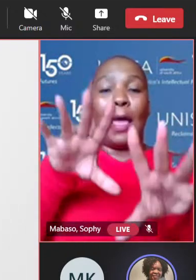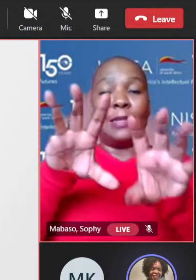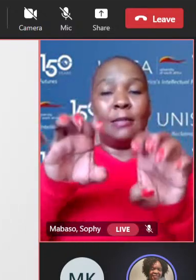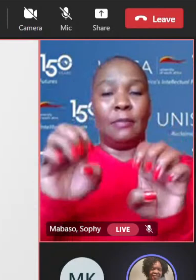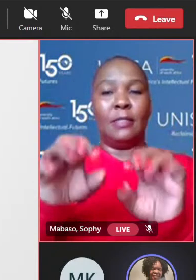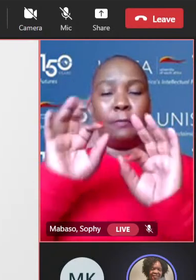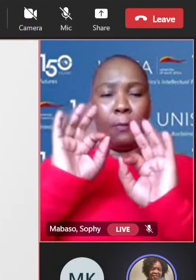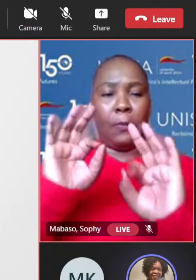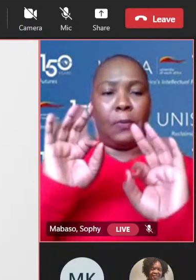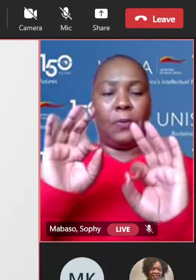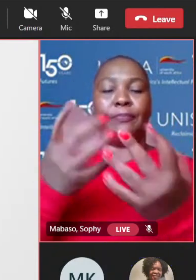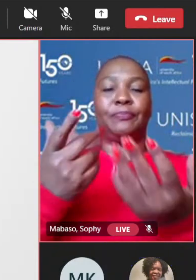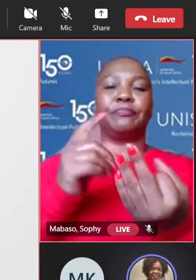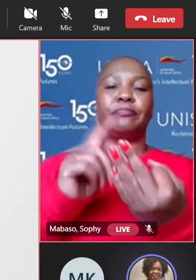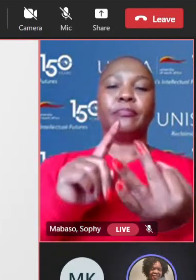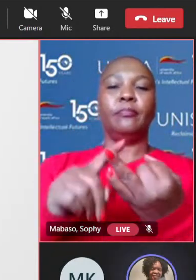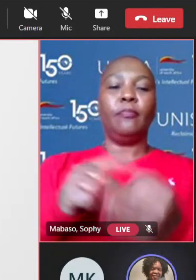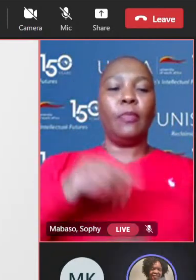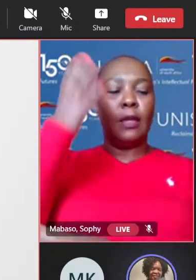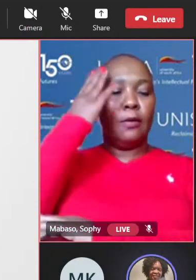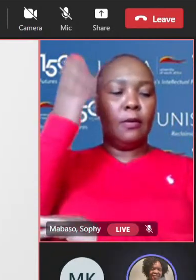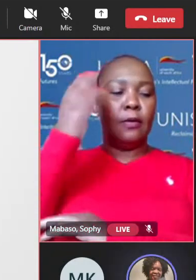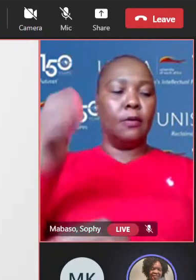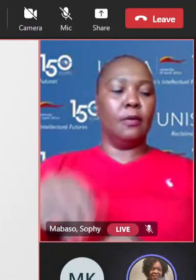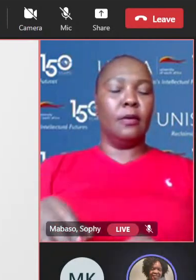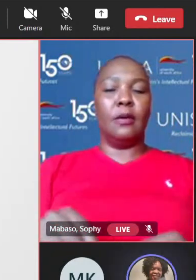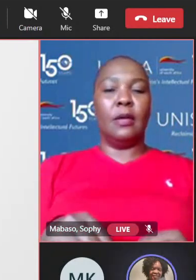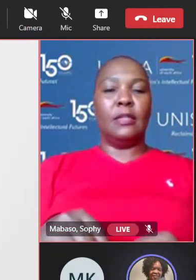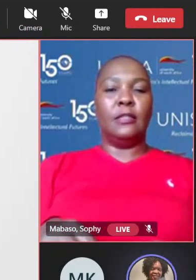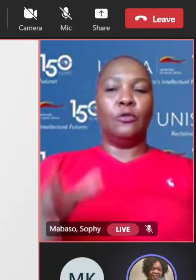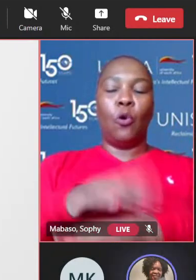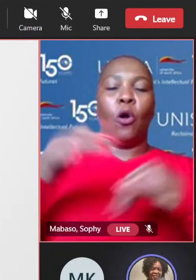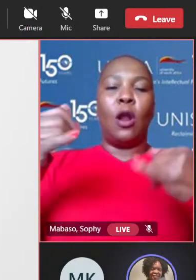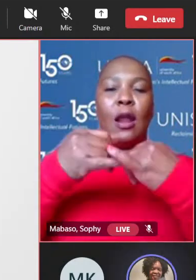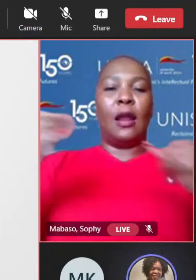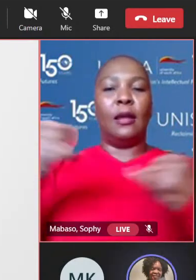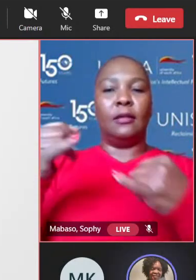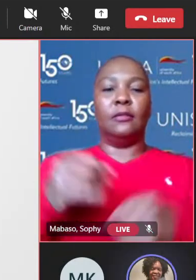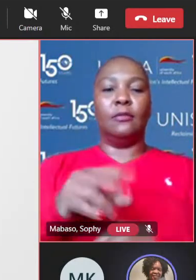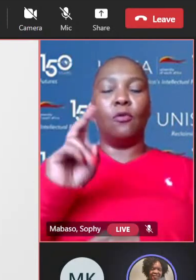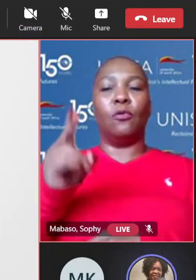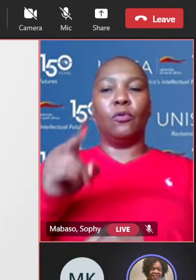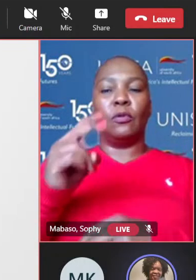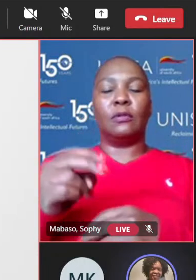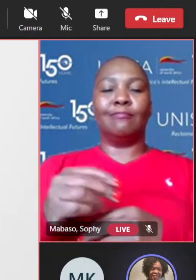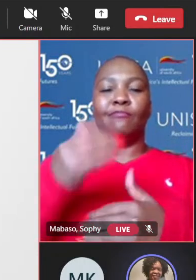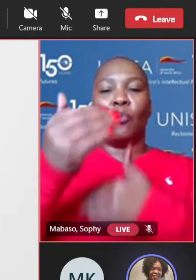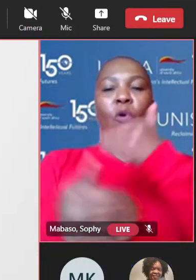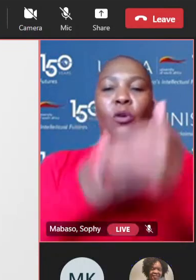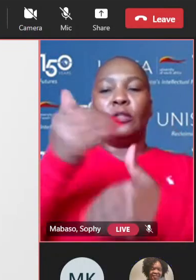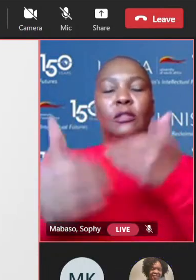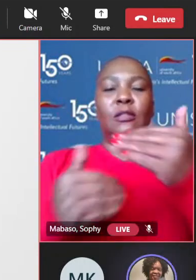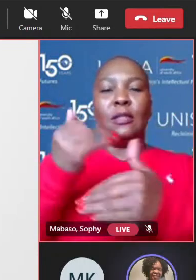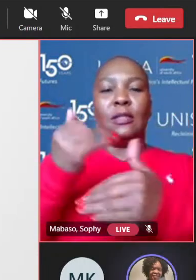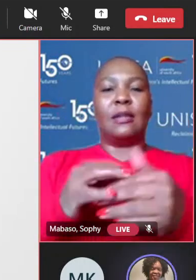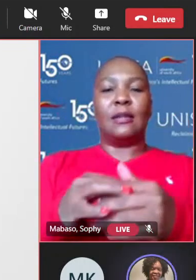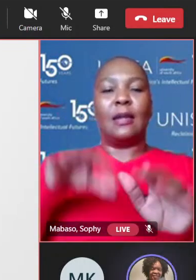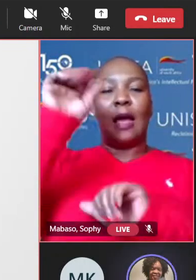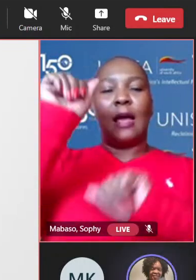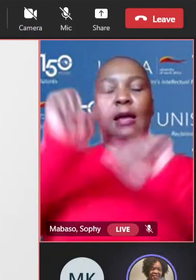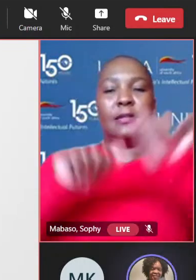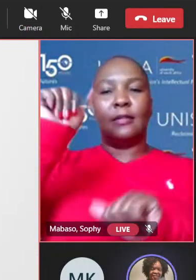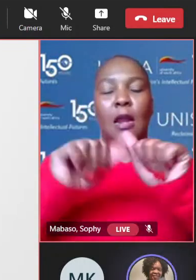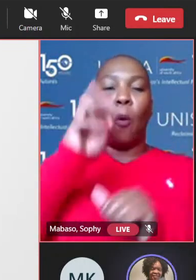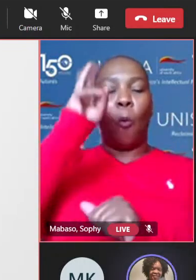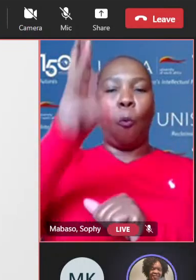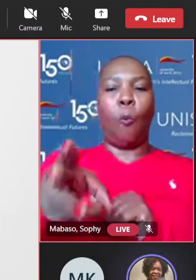which we know currently is online, as well as we do have continuous assessment. I will explain more